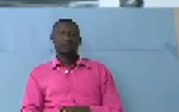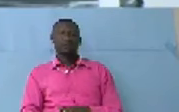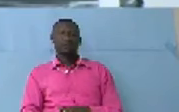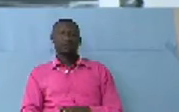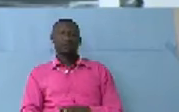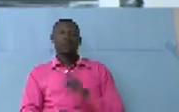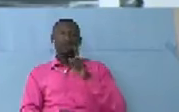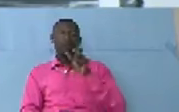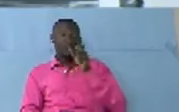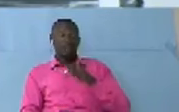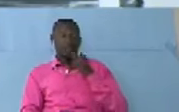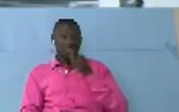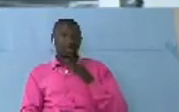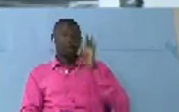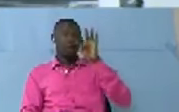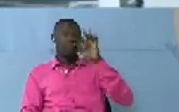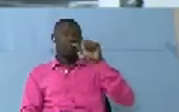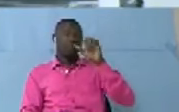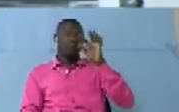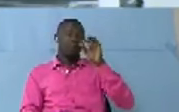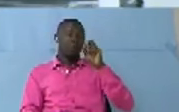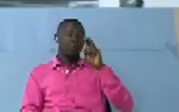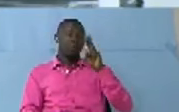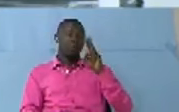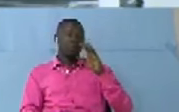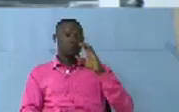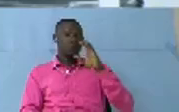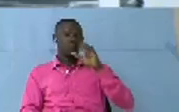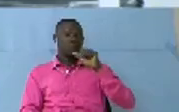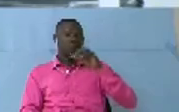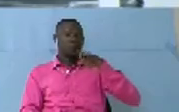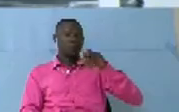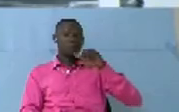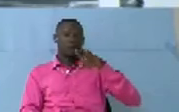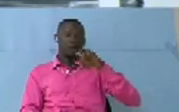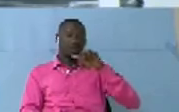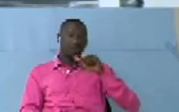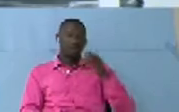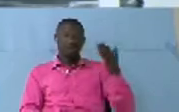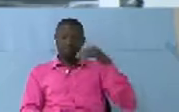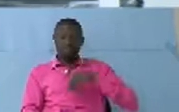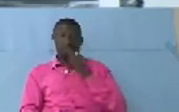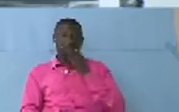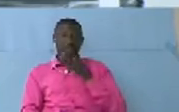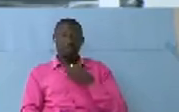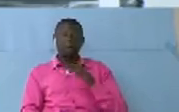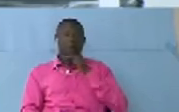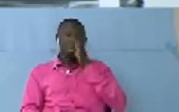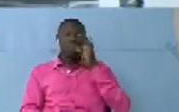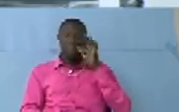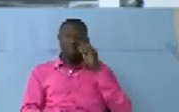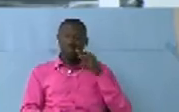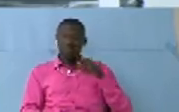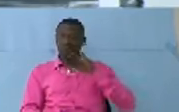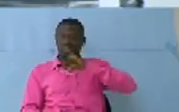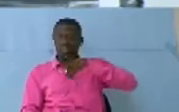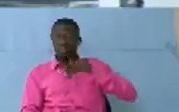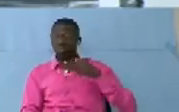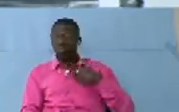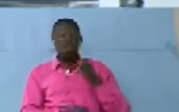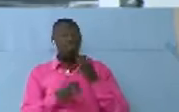Jan. One of the officers said to me, Fatu Kamara came here and said that she was fasting on this Thursday, but